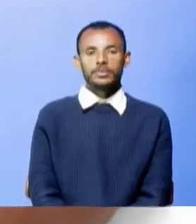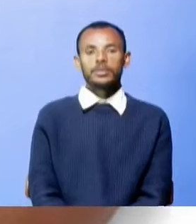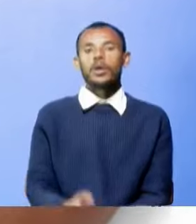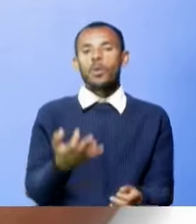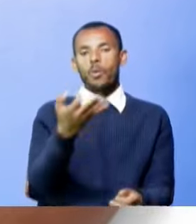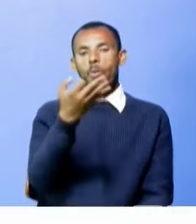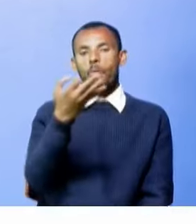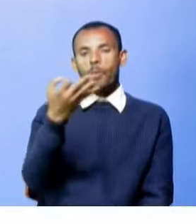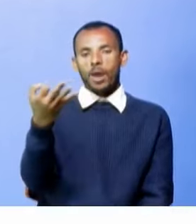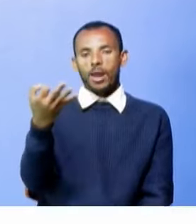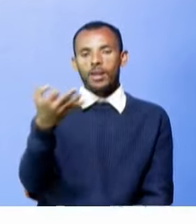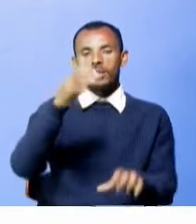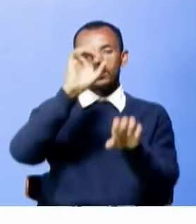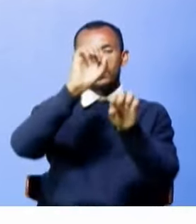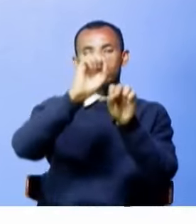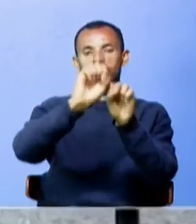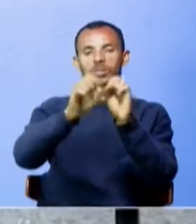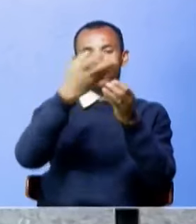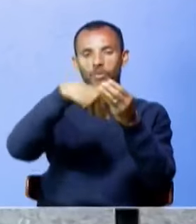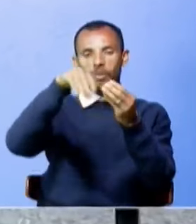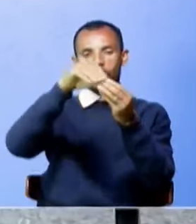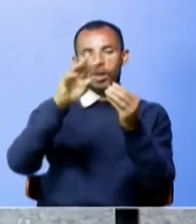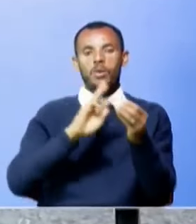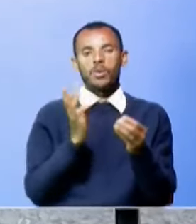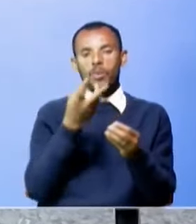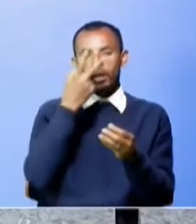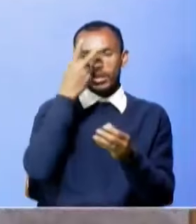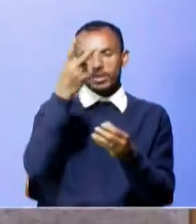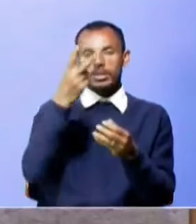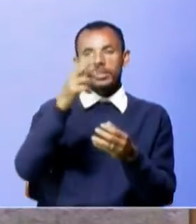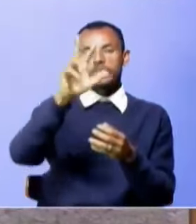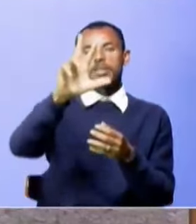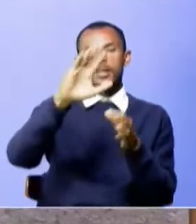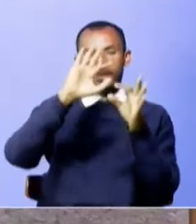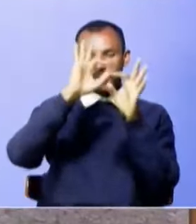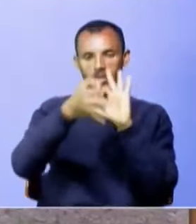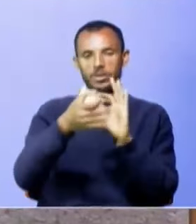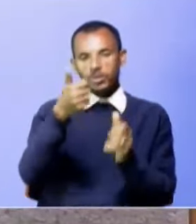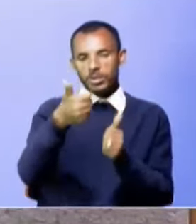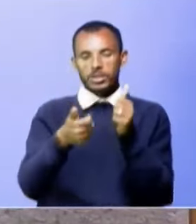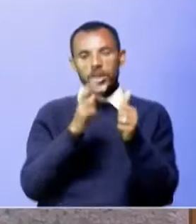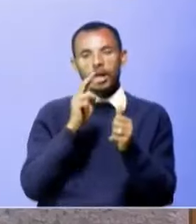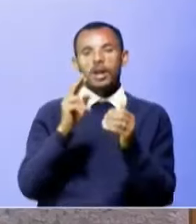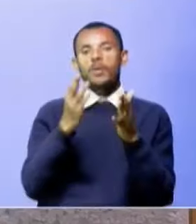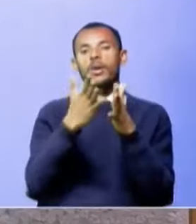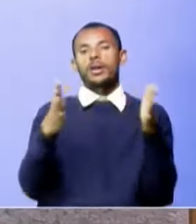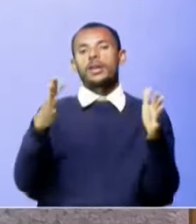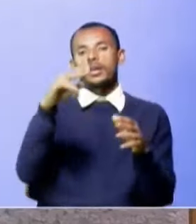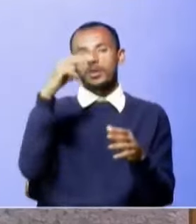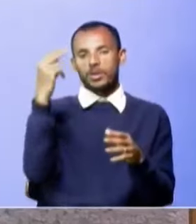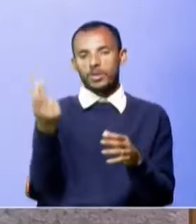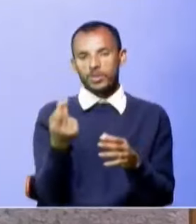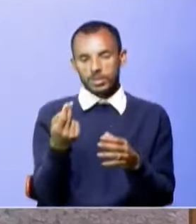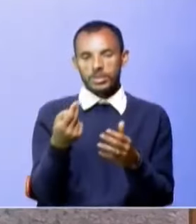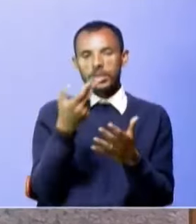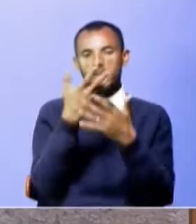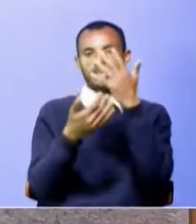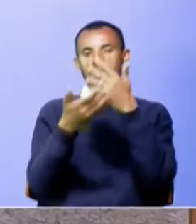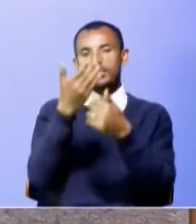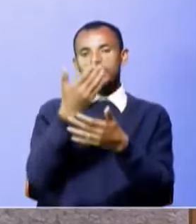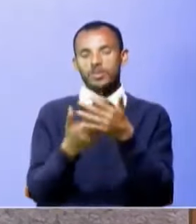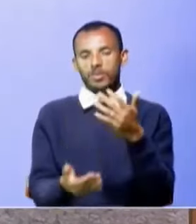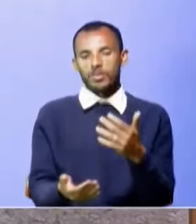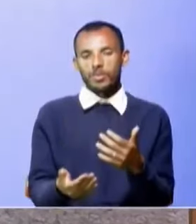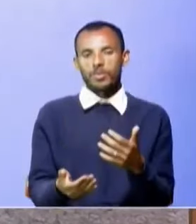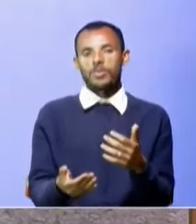Well, so far, we've seen three definitions which are widely used throughout the discussion of